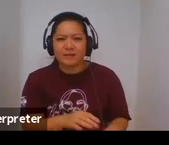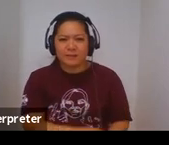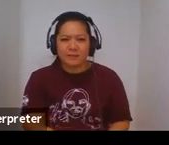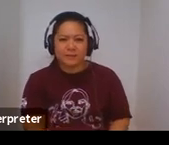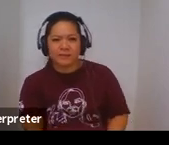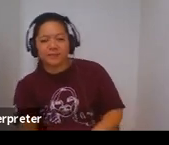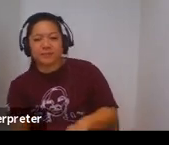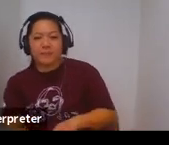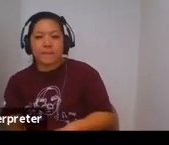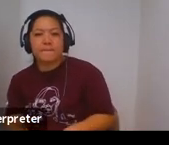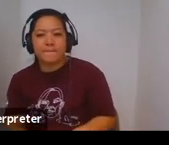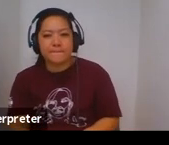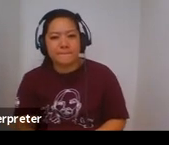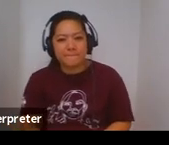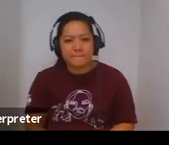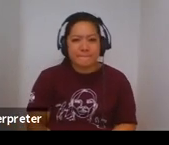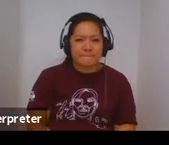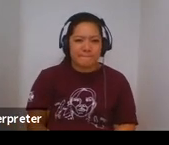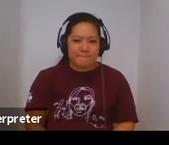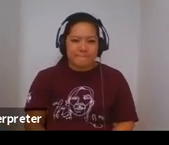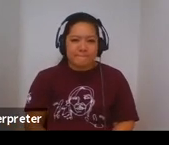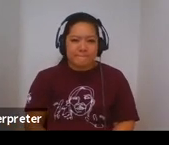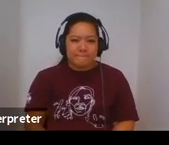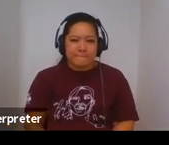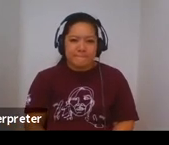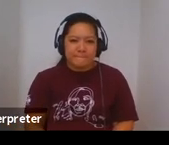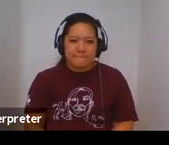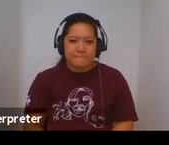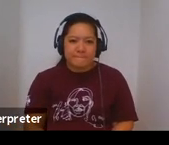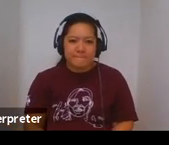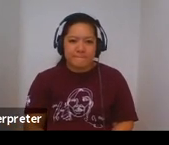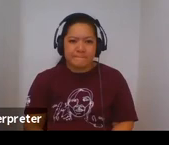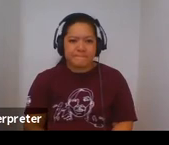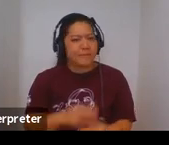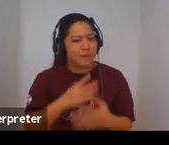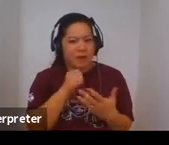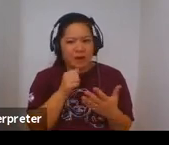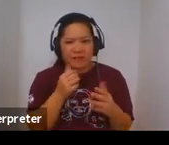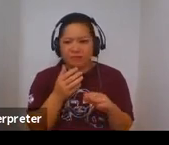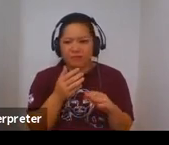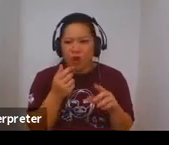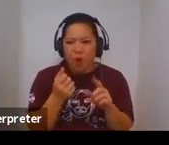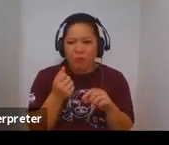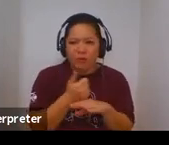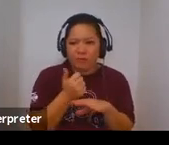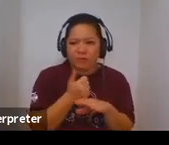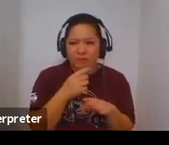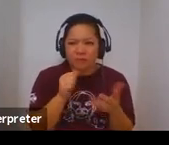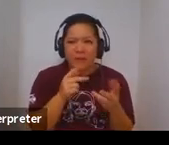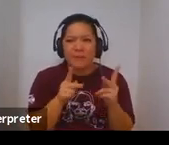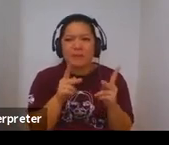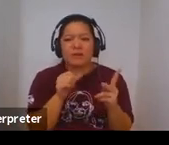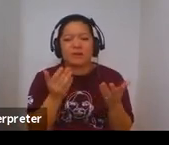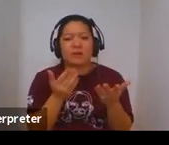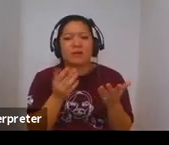bear, so. You can't just blame the bear, not when it's attacking 20% of the people who come here. 20%? I said one in five.